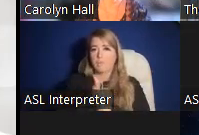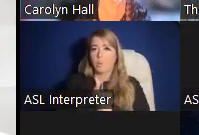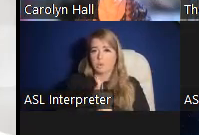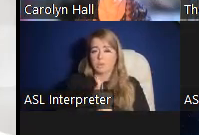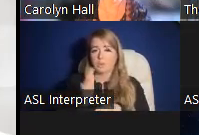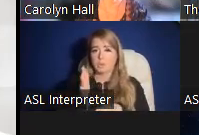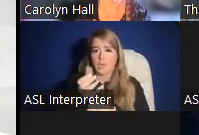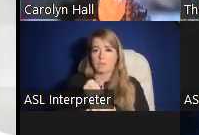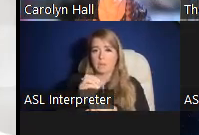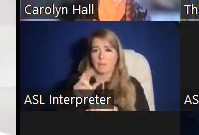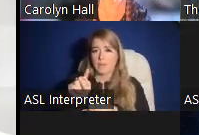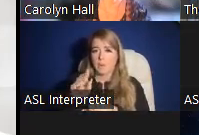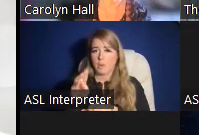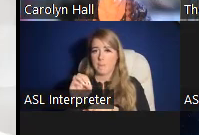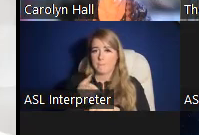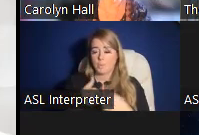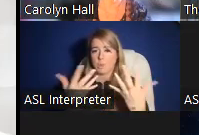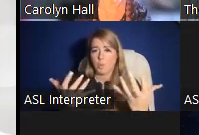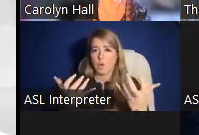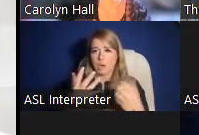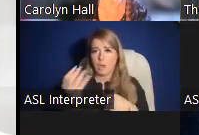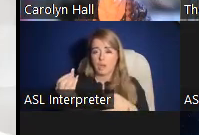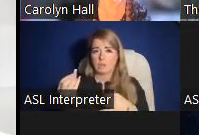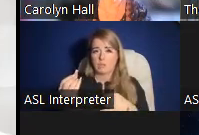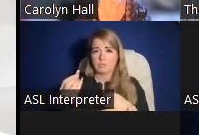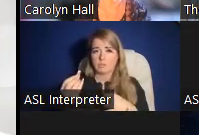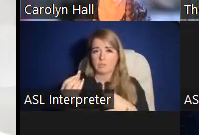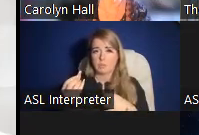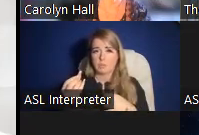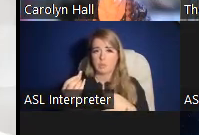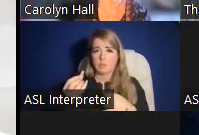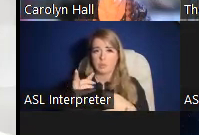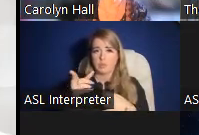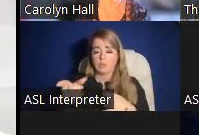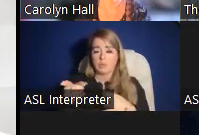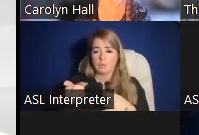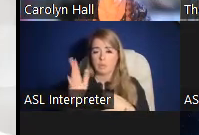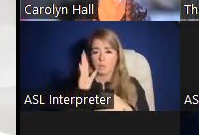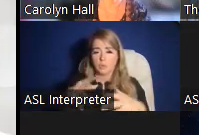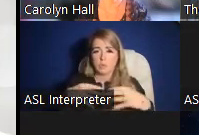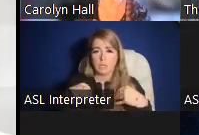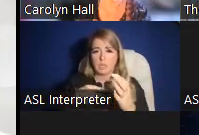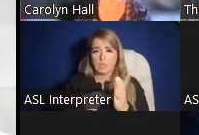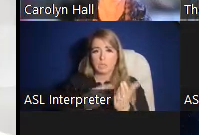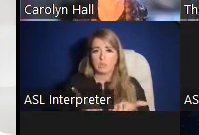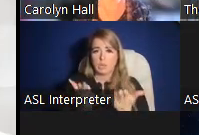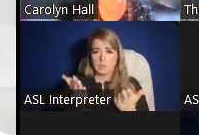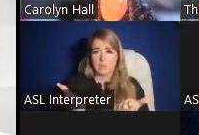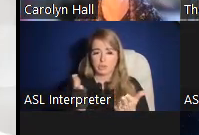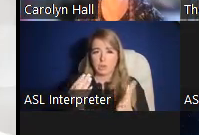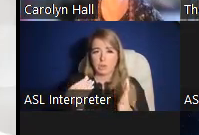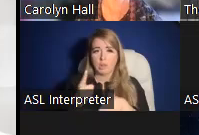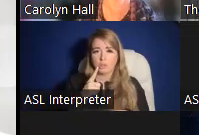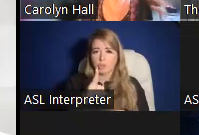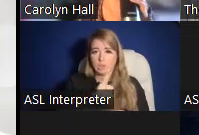get the outcomes that we want. And do you guys take this like recommendations to the legislature